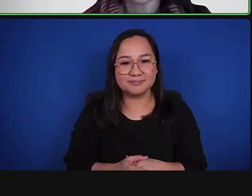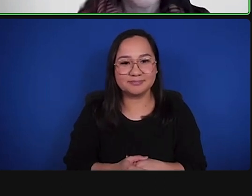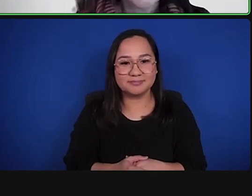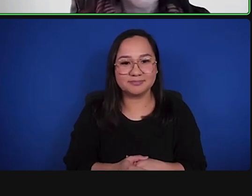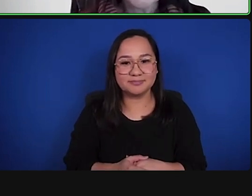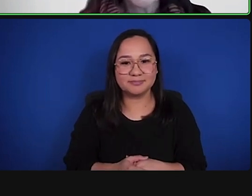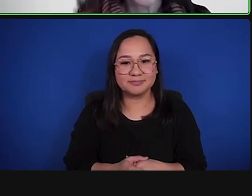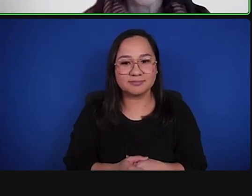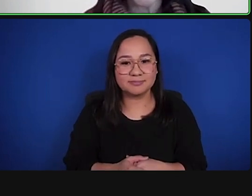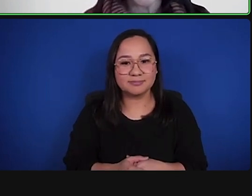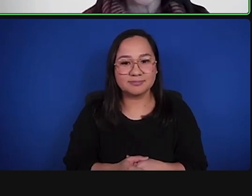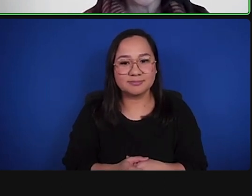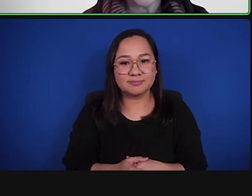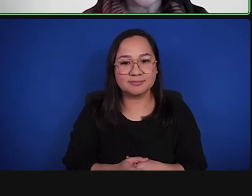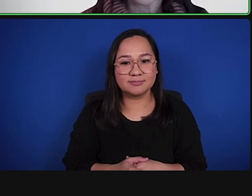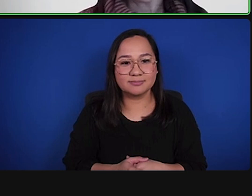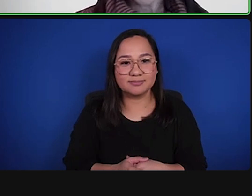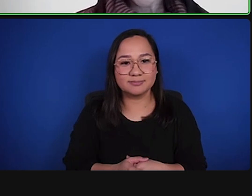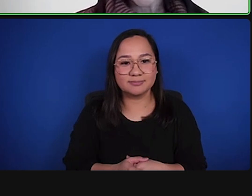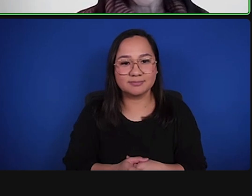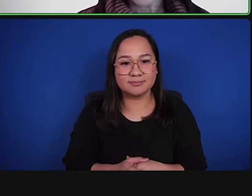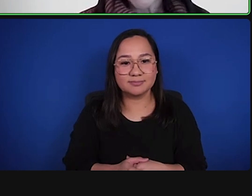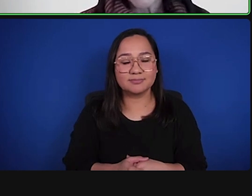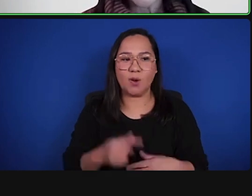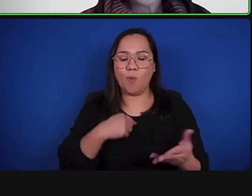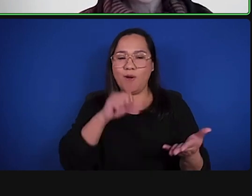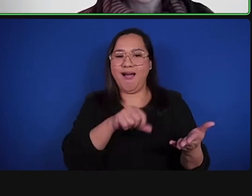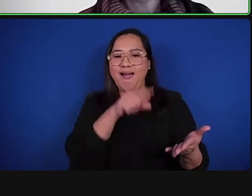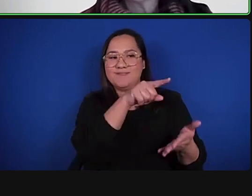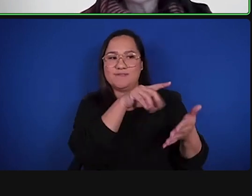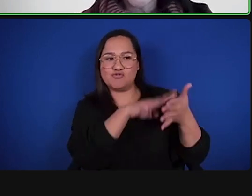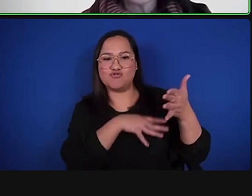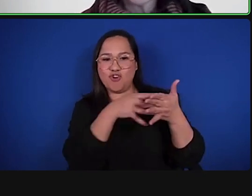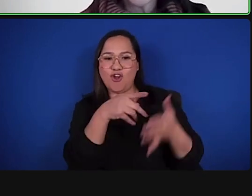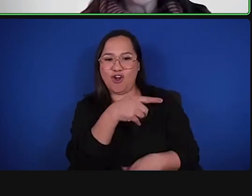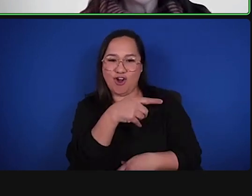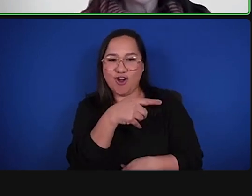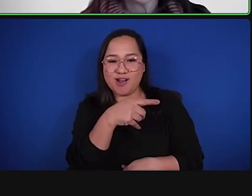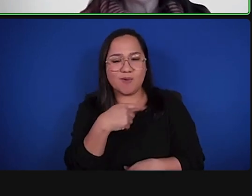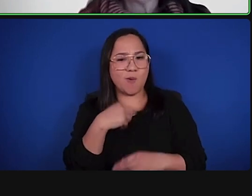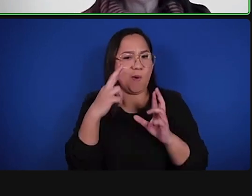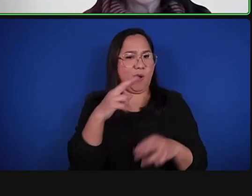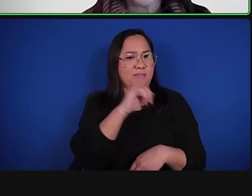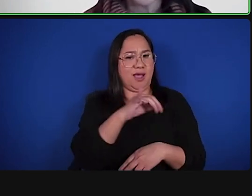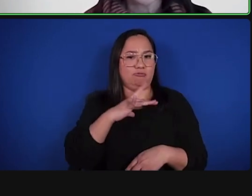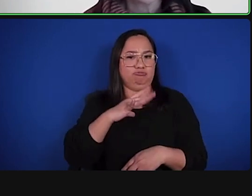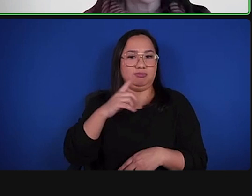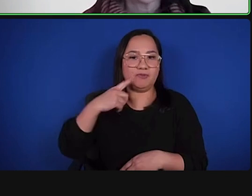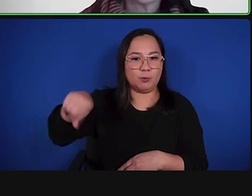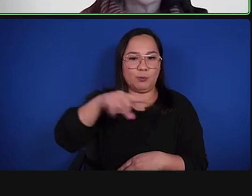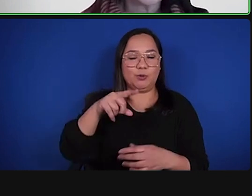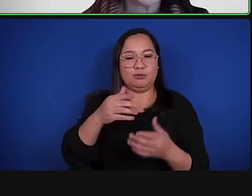Okay, I love this chart. I hope that this will be a great resource for you. We don't have time to go into the